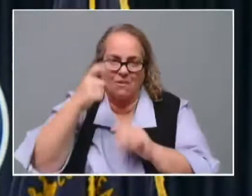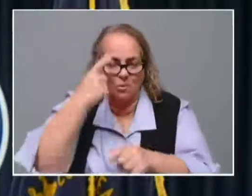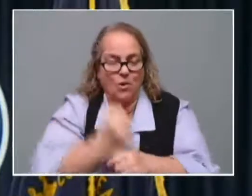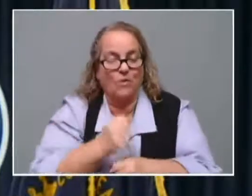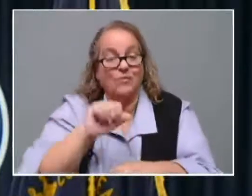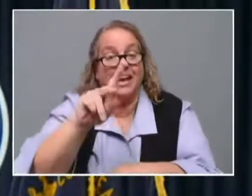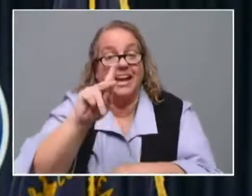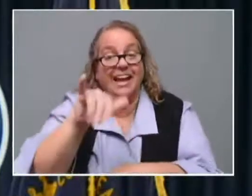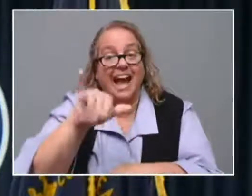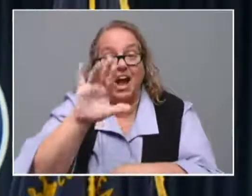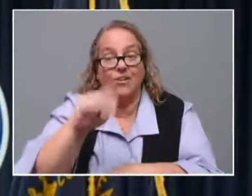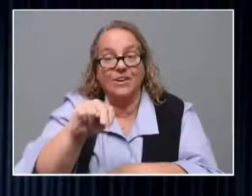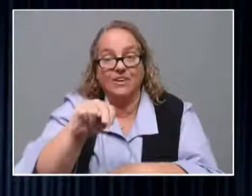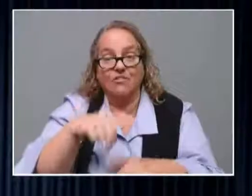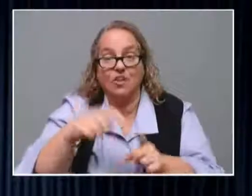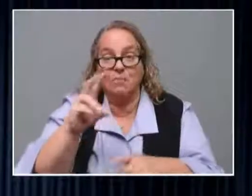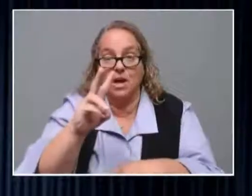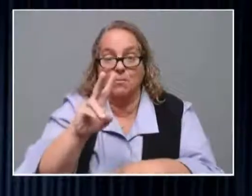WUKY.